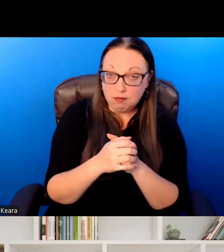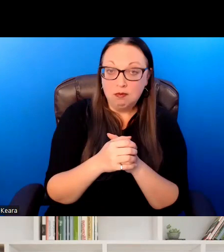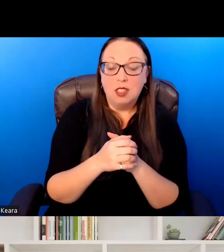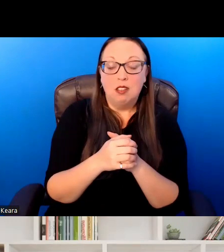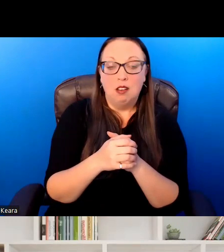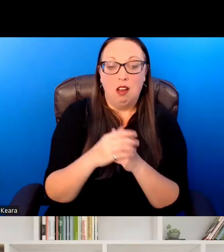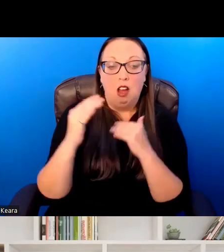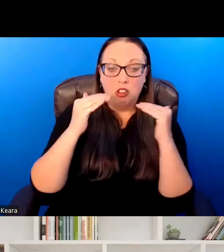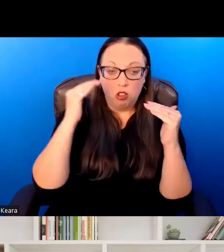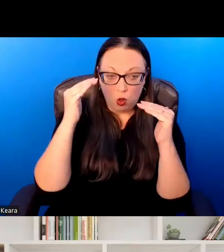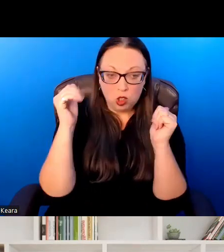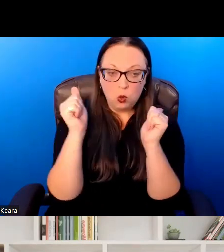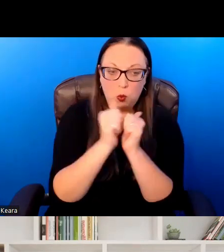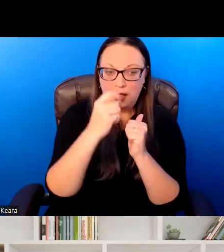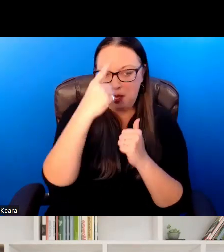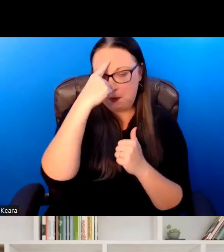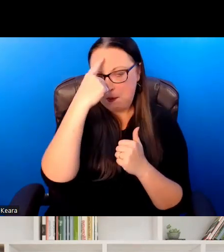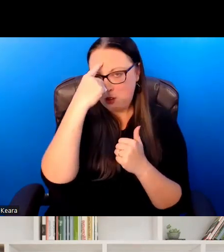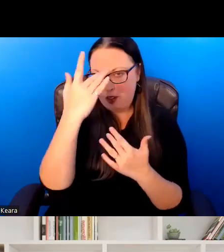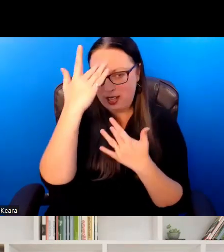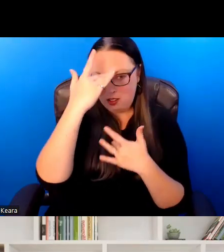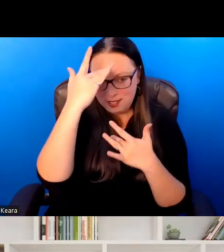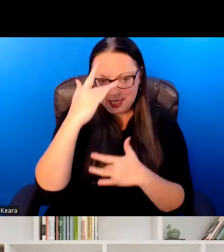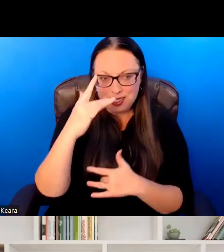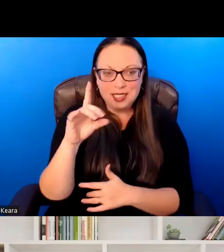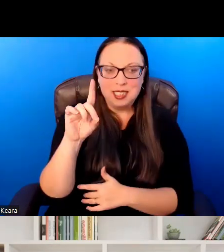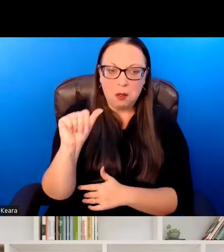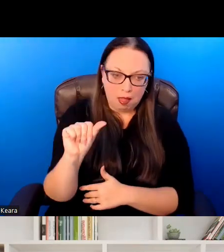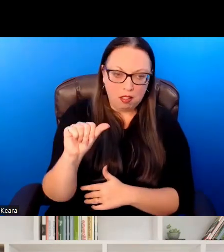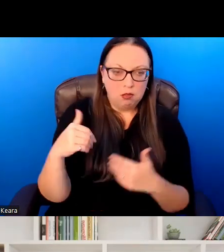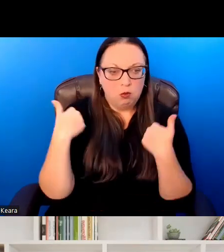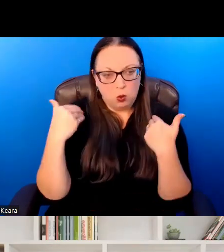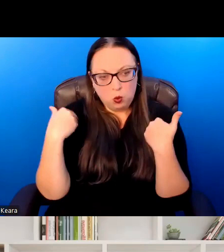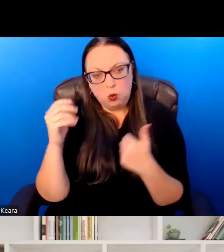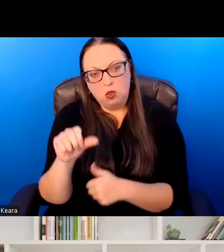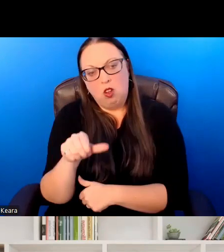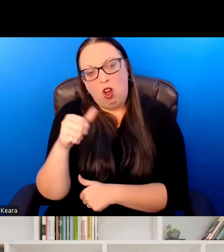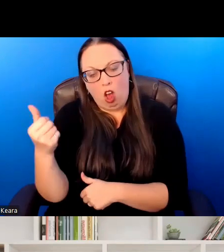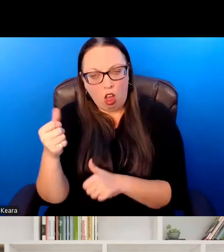with mental illness, disabilities, youth, other advocacies,